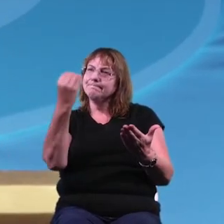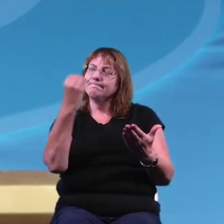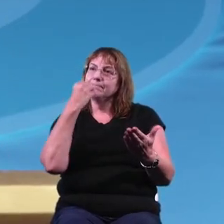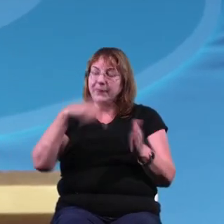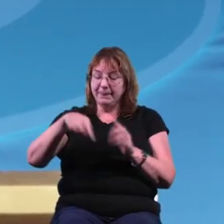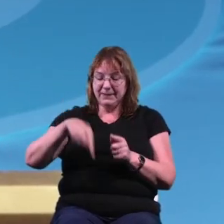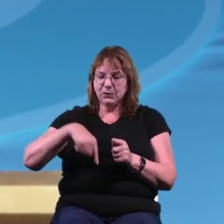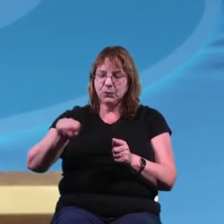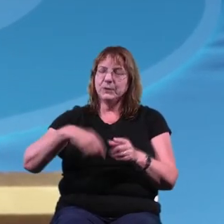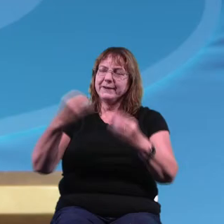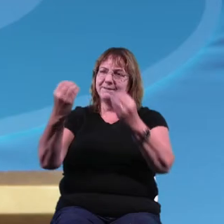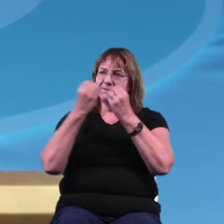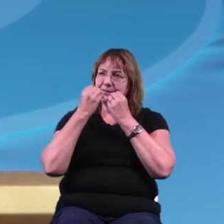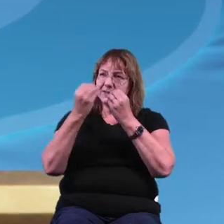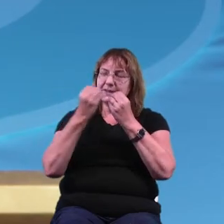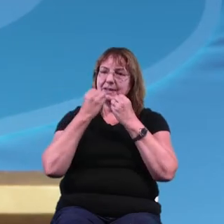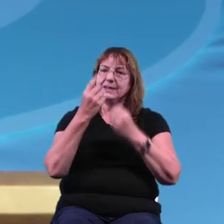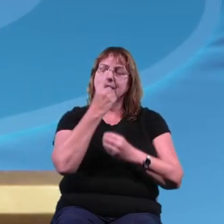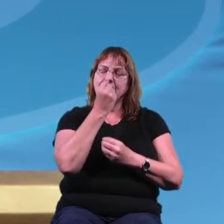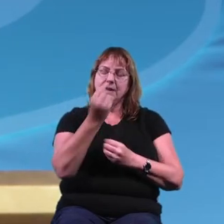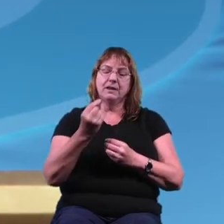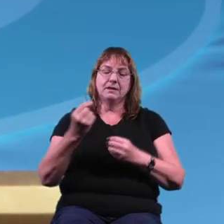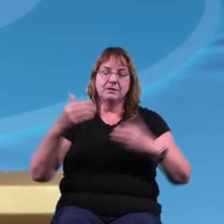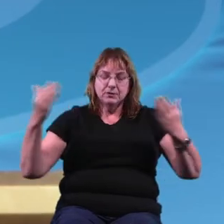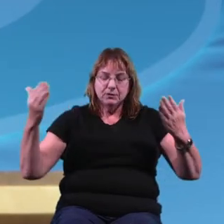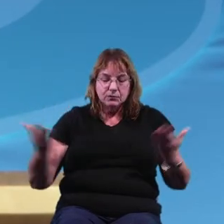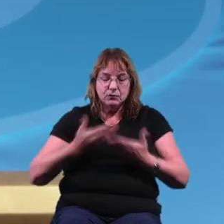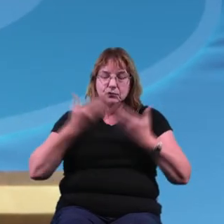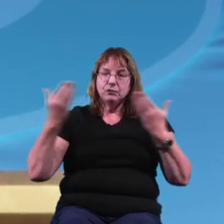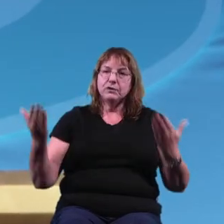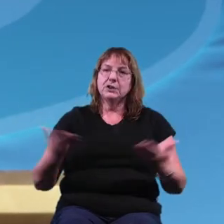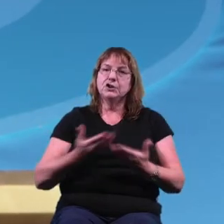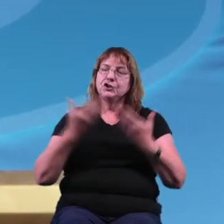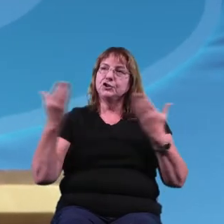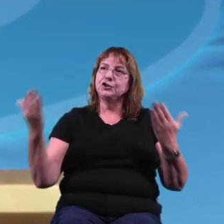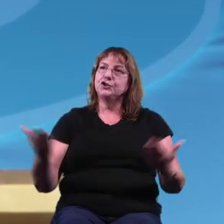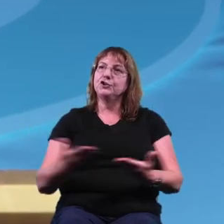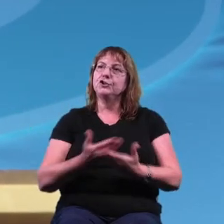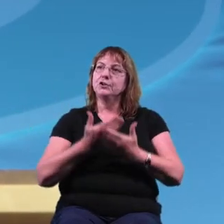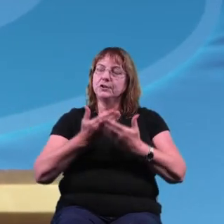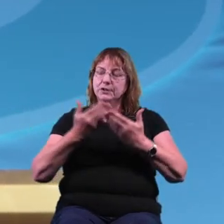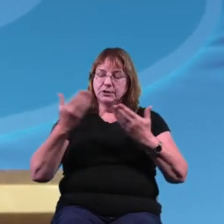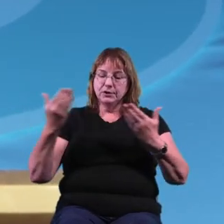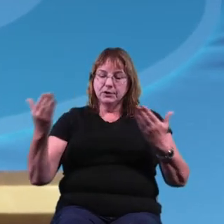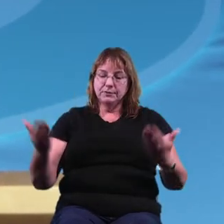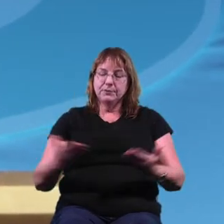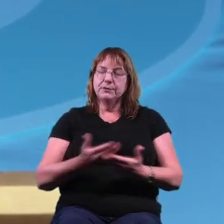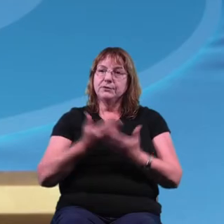this week he can feed you, nourish you, nurture you.